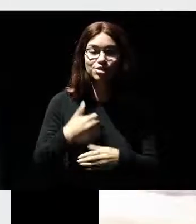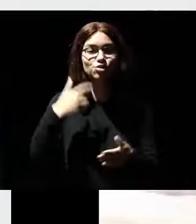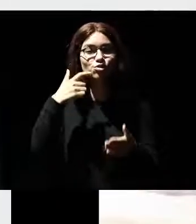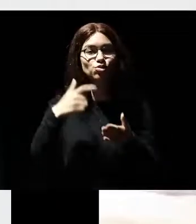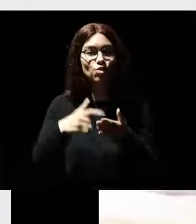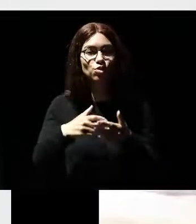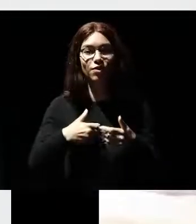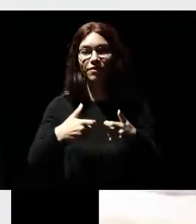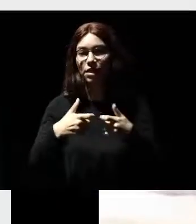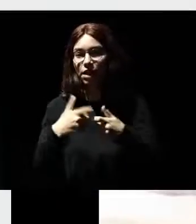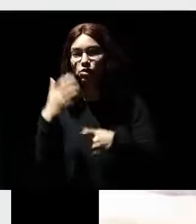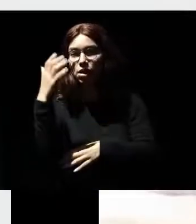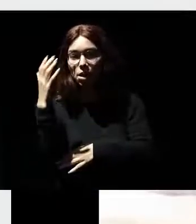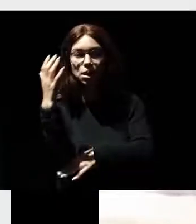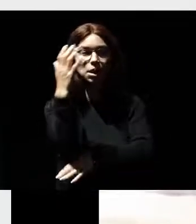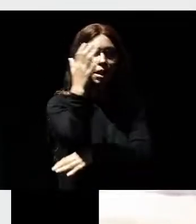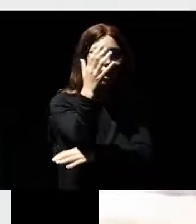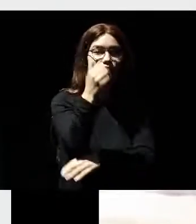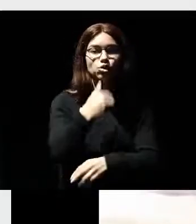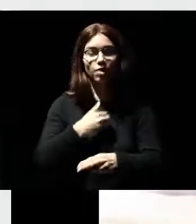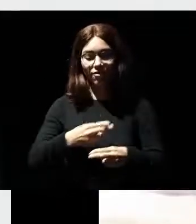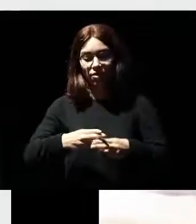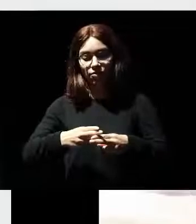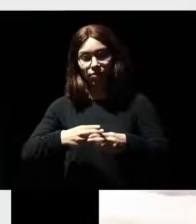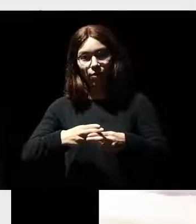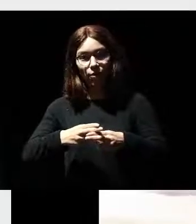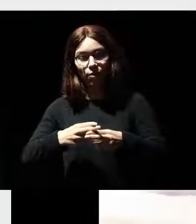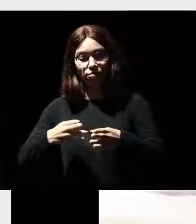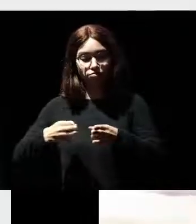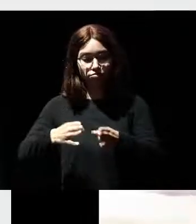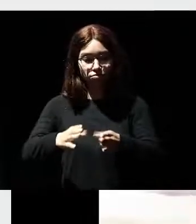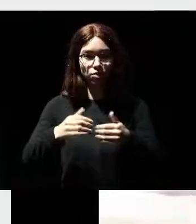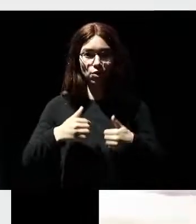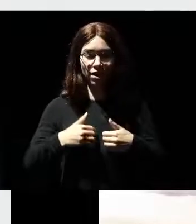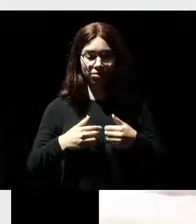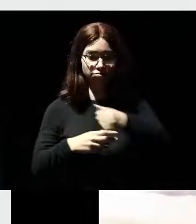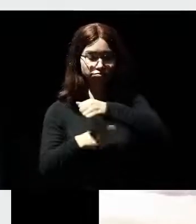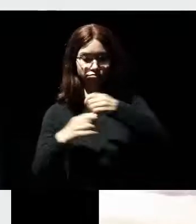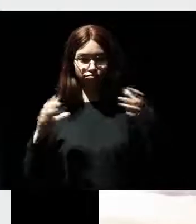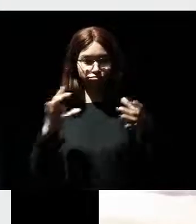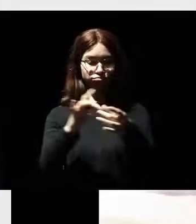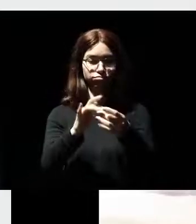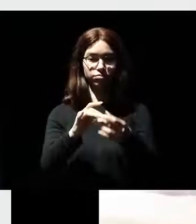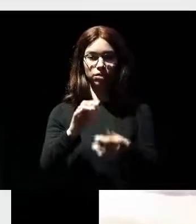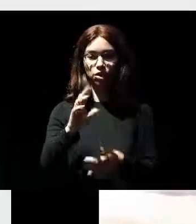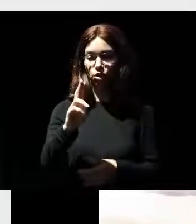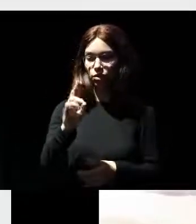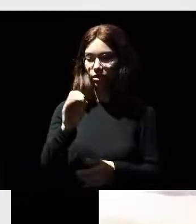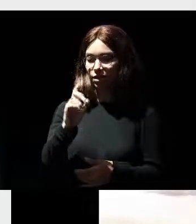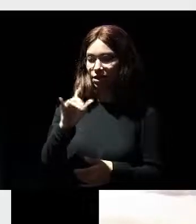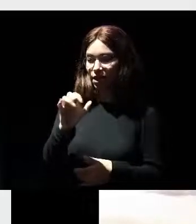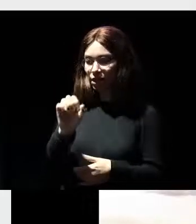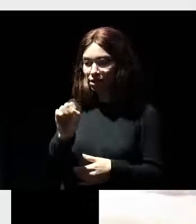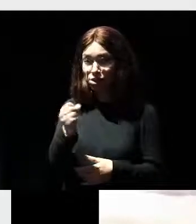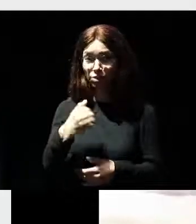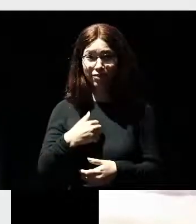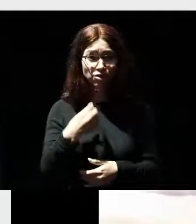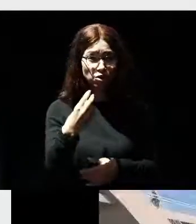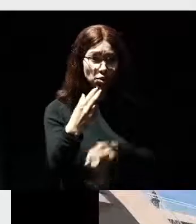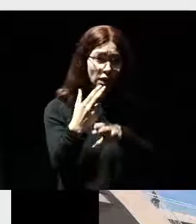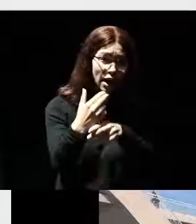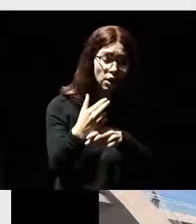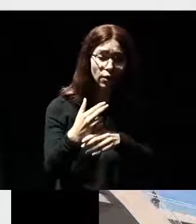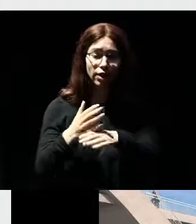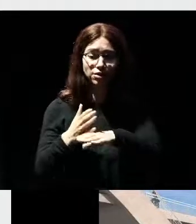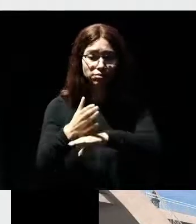4 individual railroad lines that run through a series of utilities. There's 2 highways it crosses